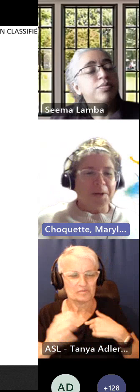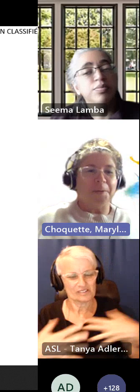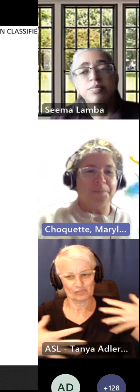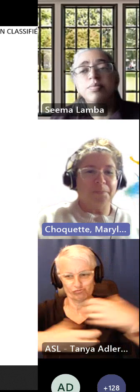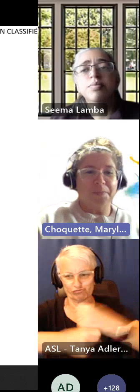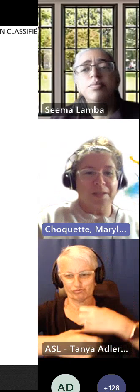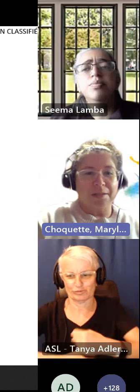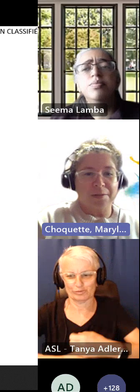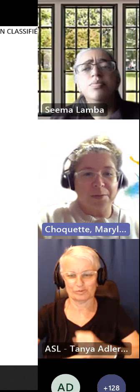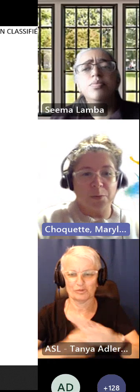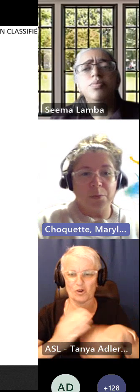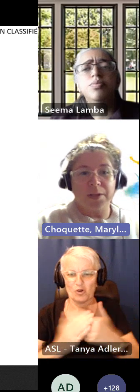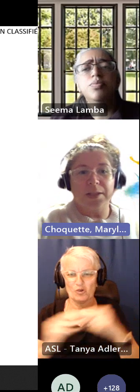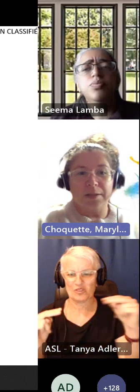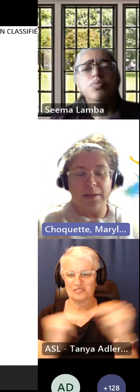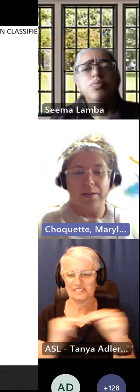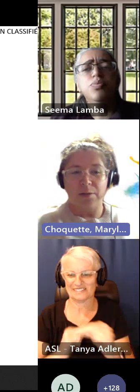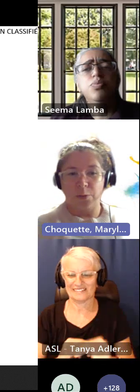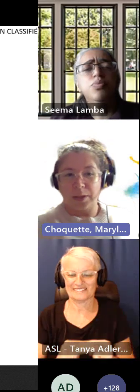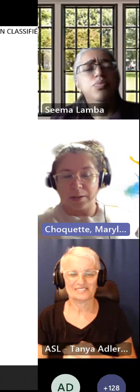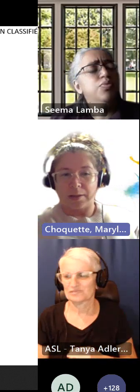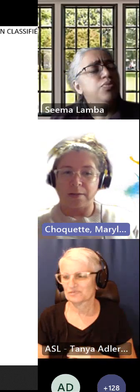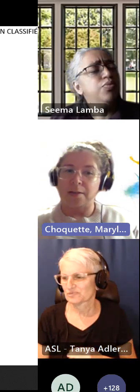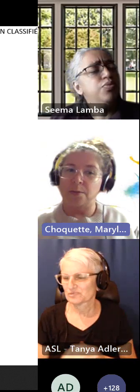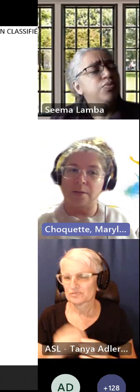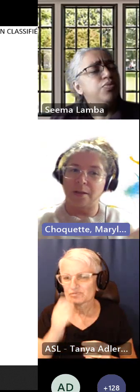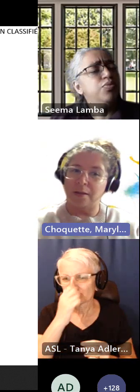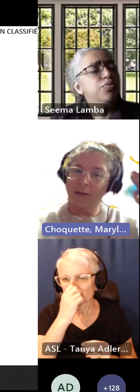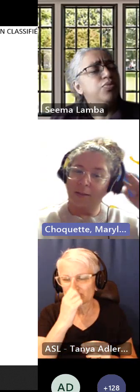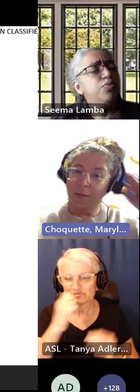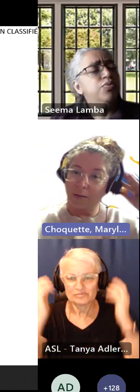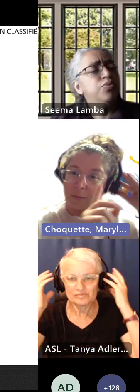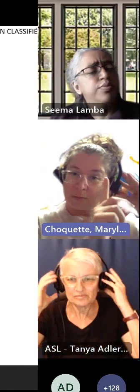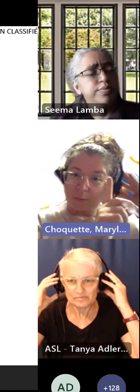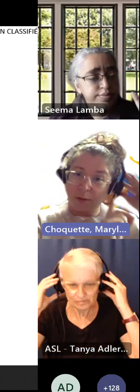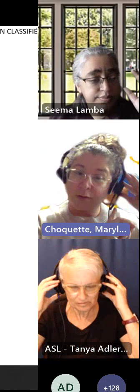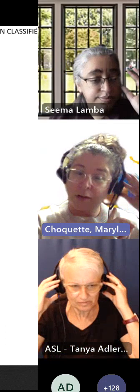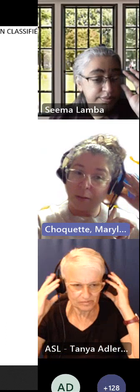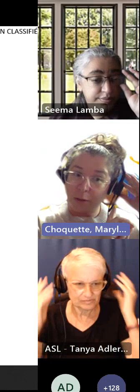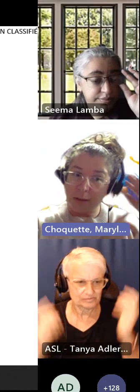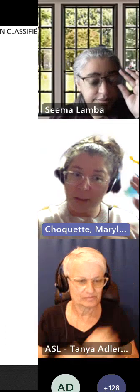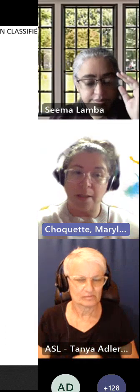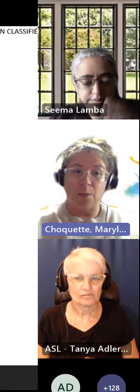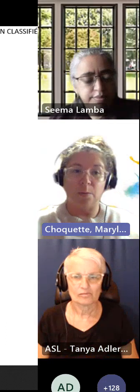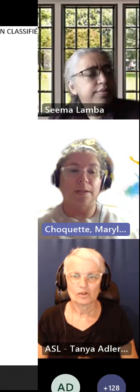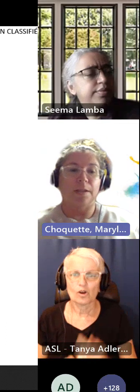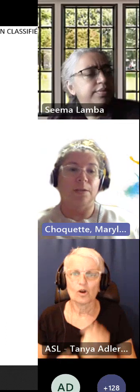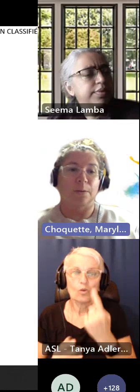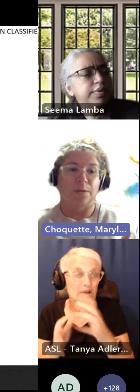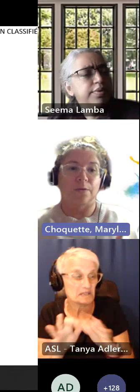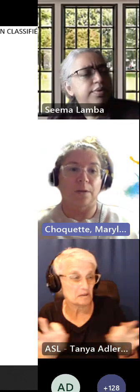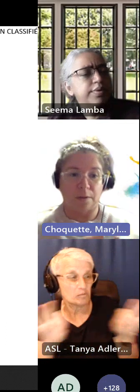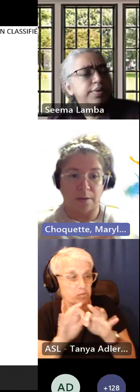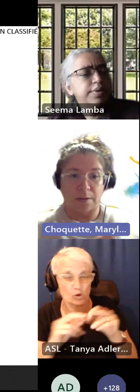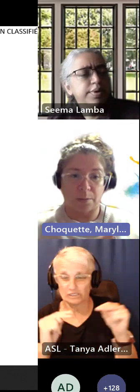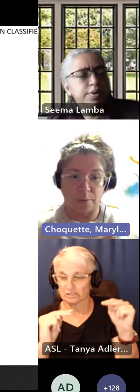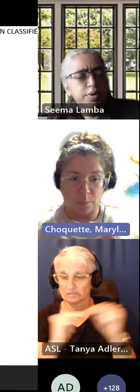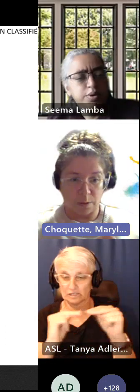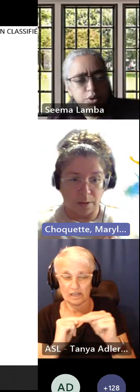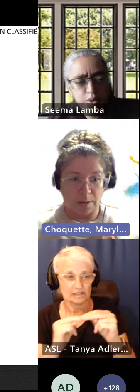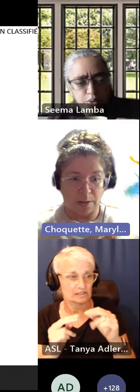paraphrasing. So in doing, and that's one very important slide, I will say, in terms of